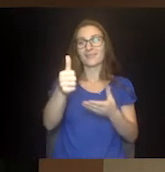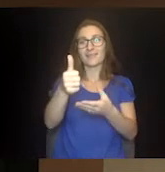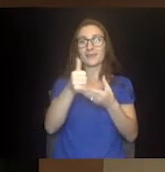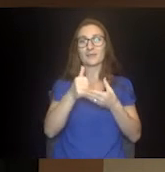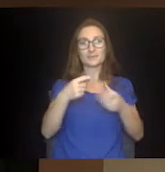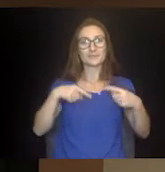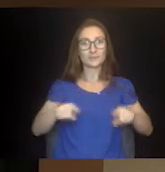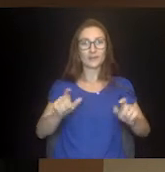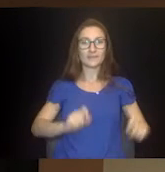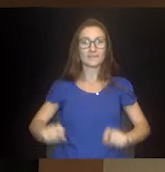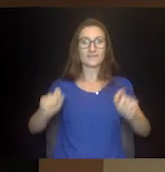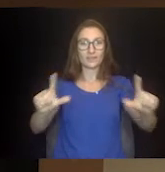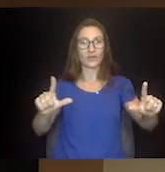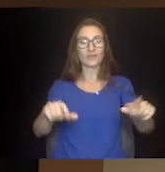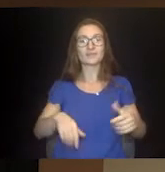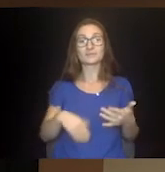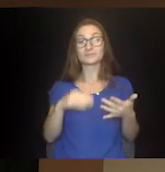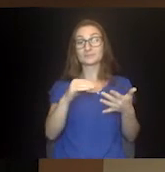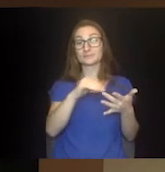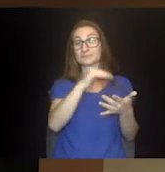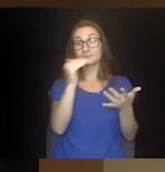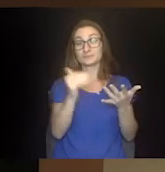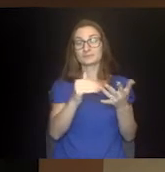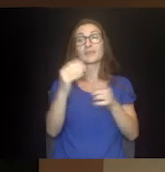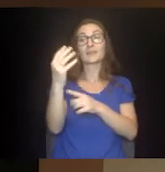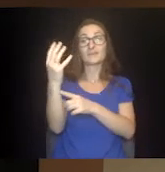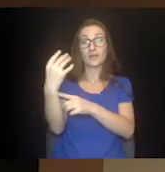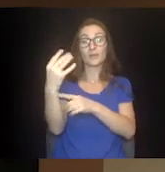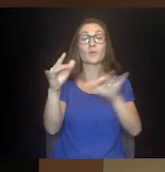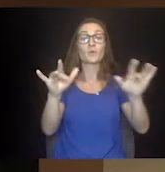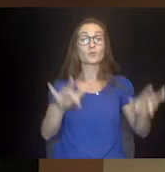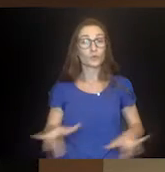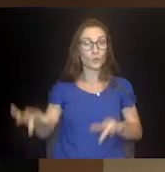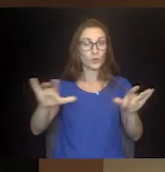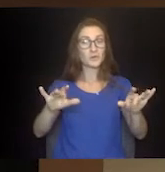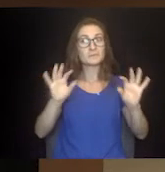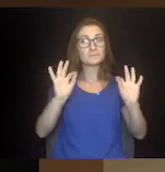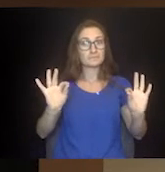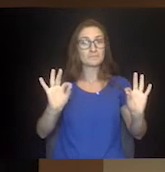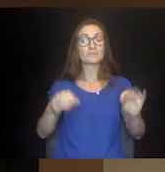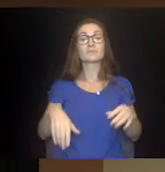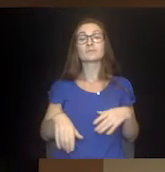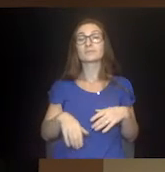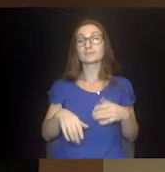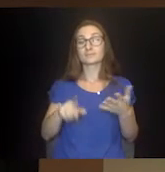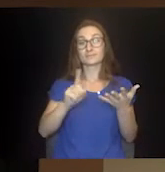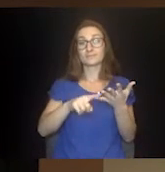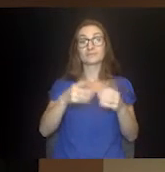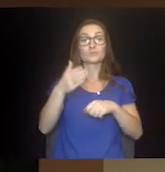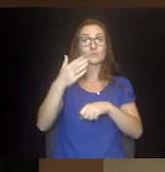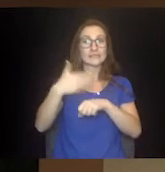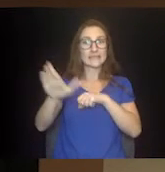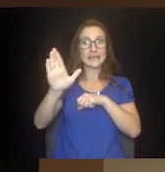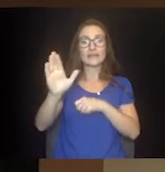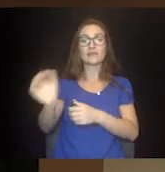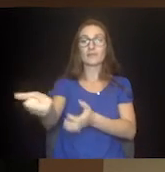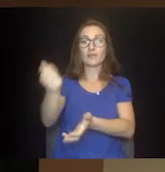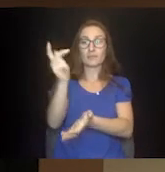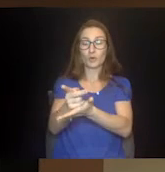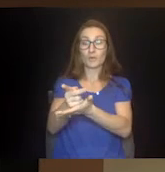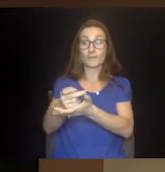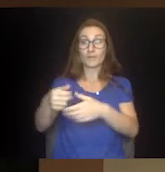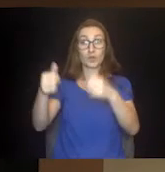with the vlogs. And then the next process would be to film it, record it, and then we send it